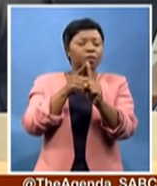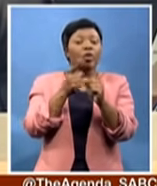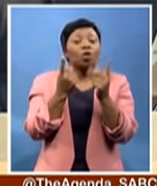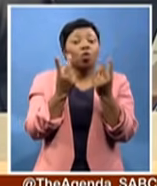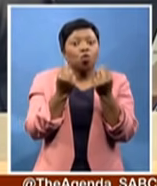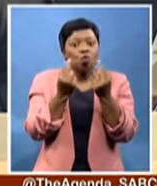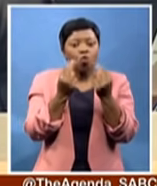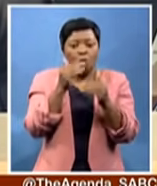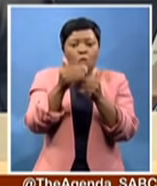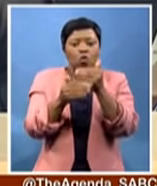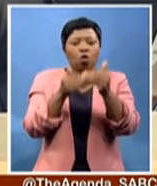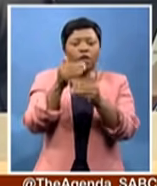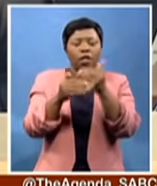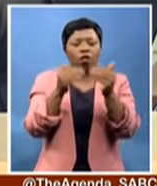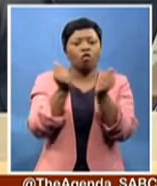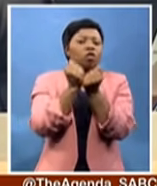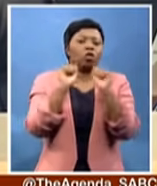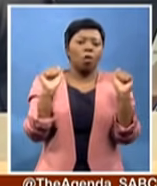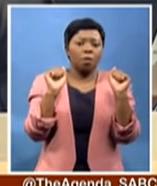the bedrock of our democracy.